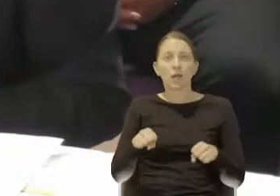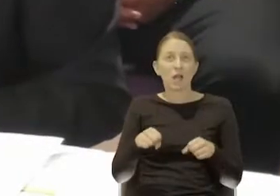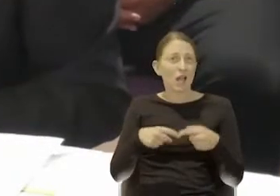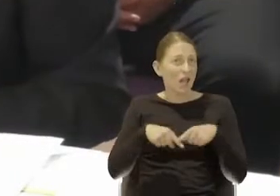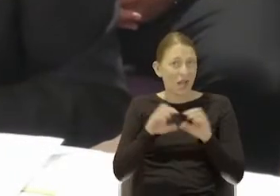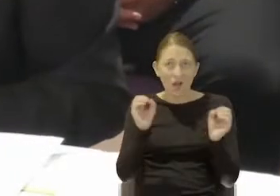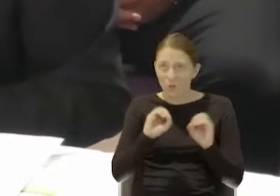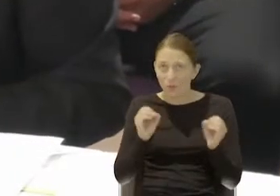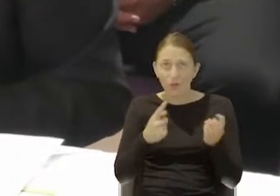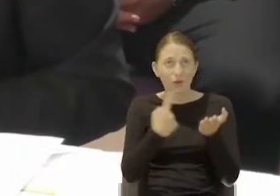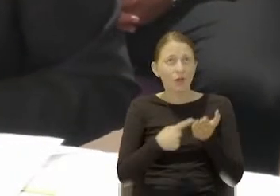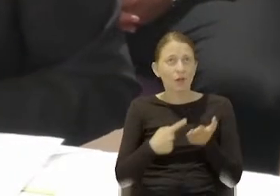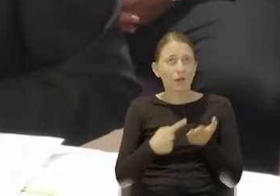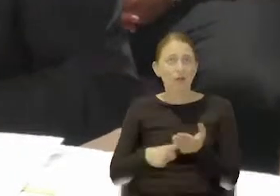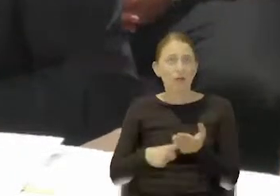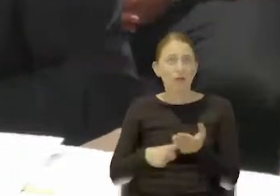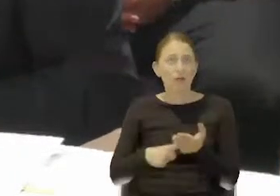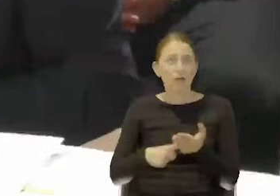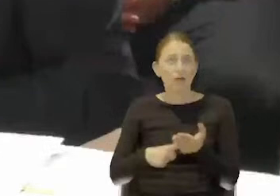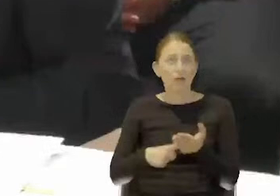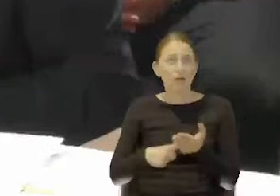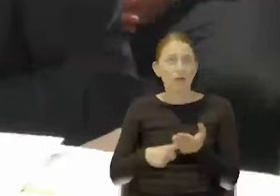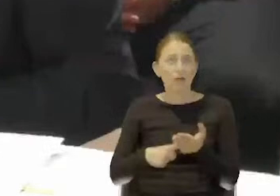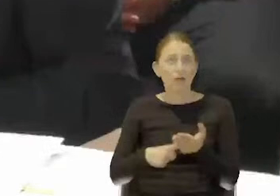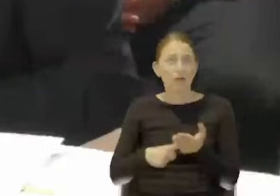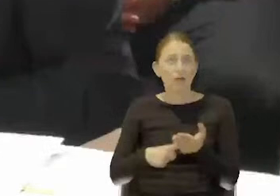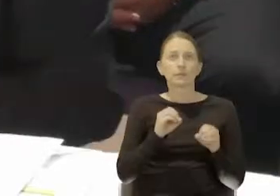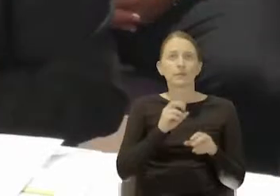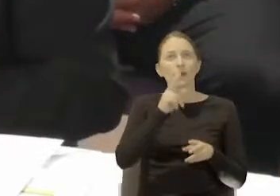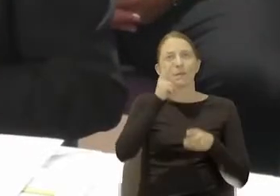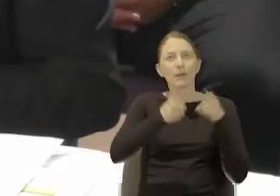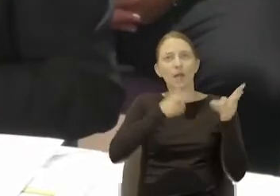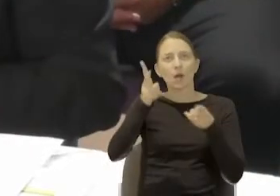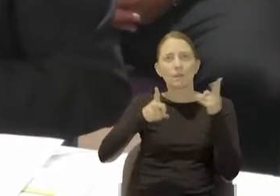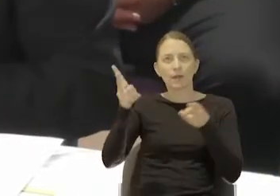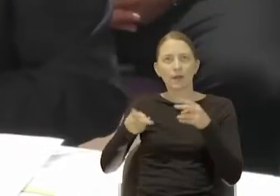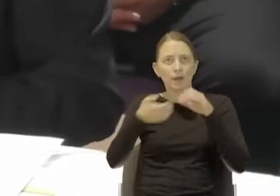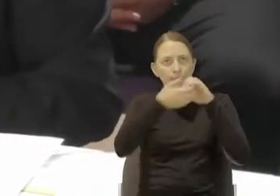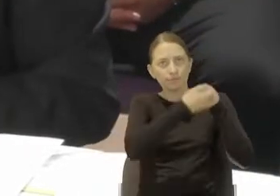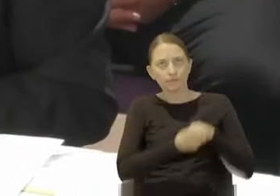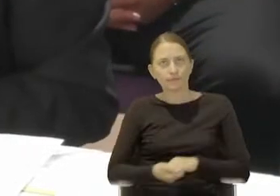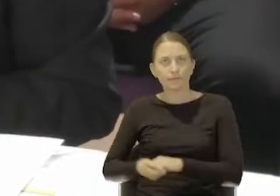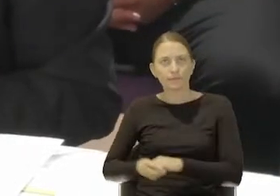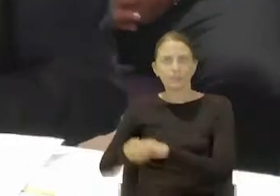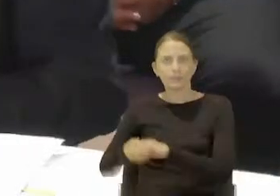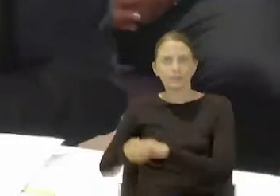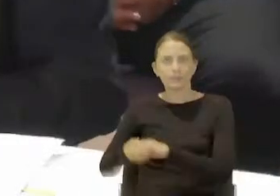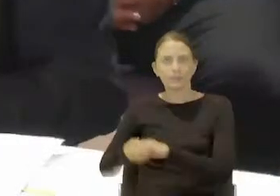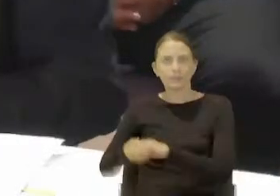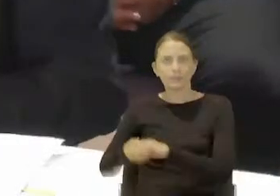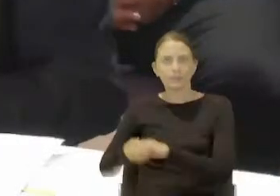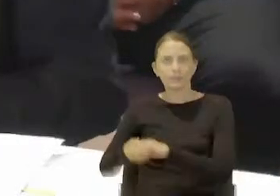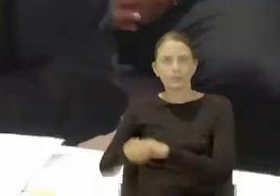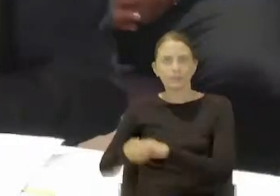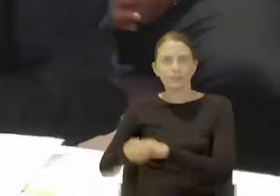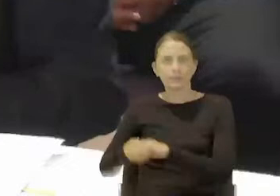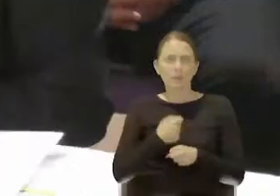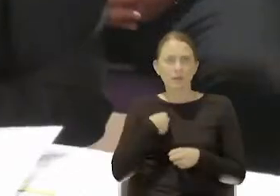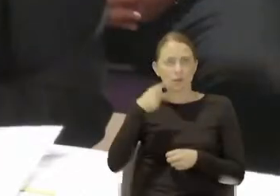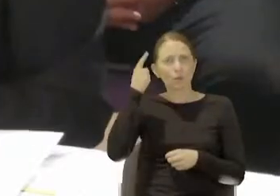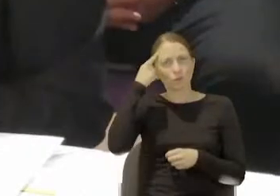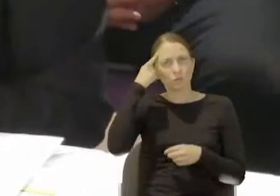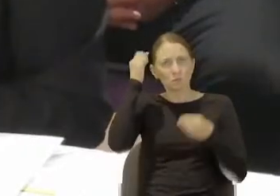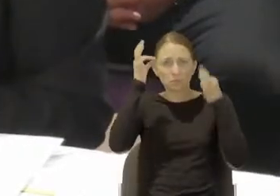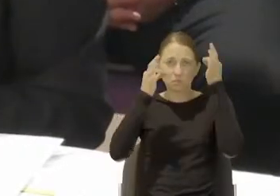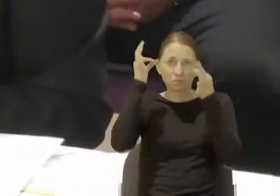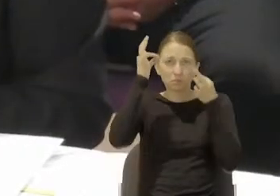development has to be collective. Each government has to work together with local